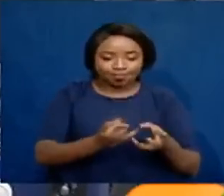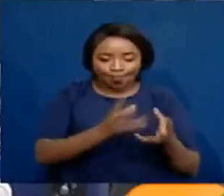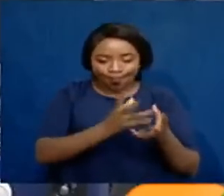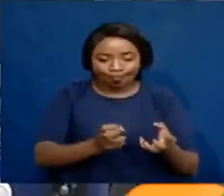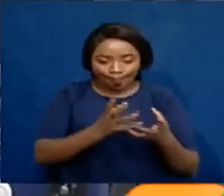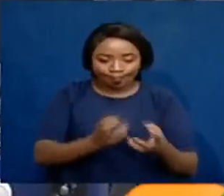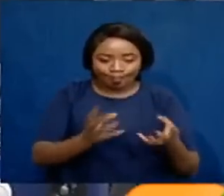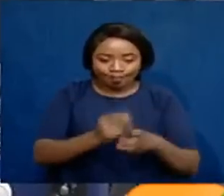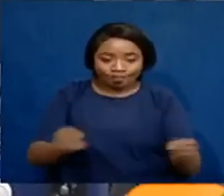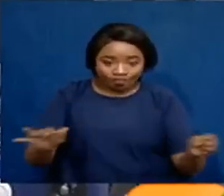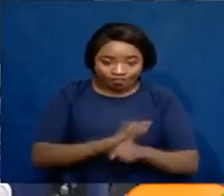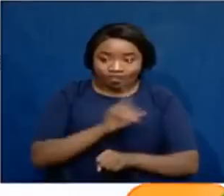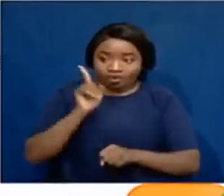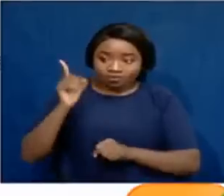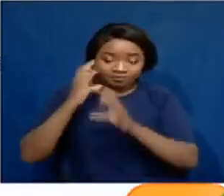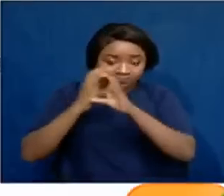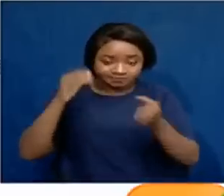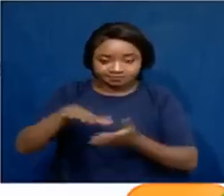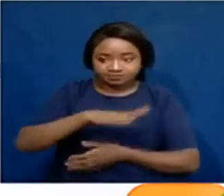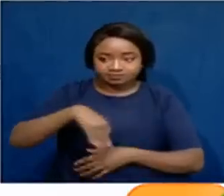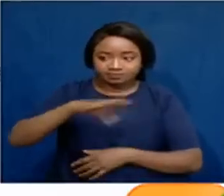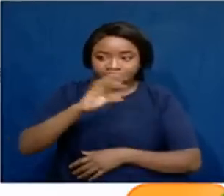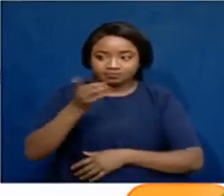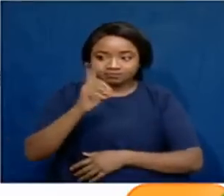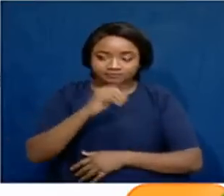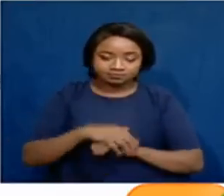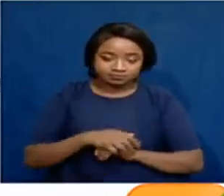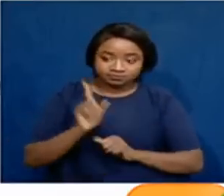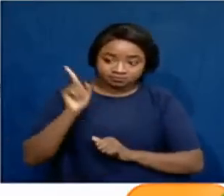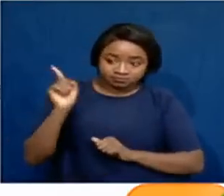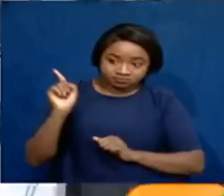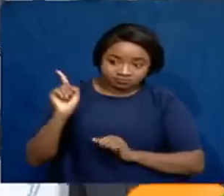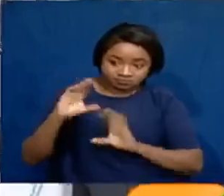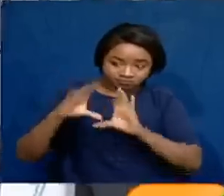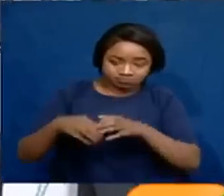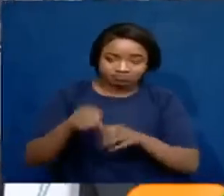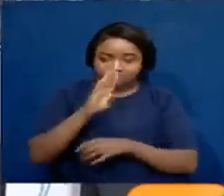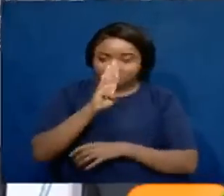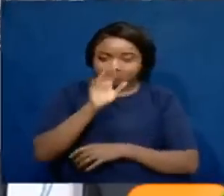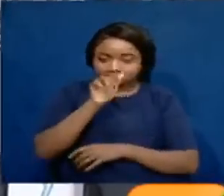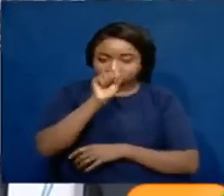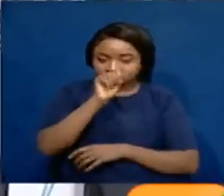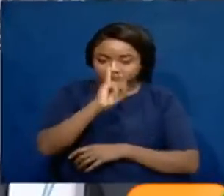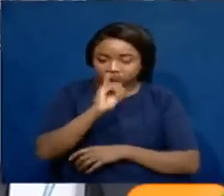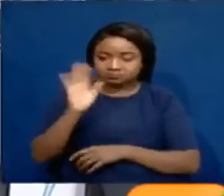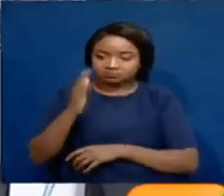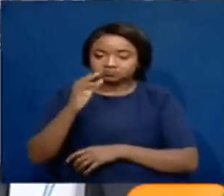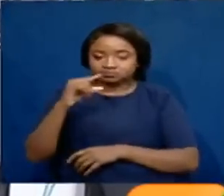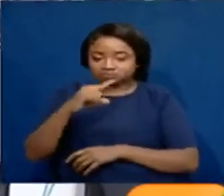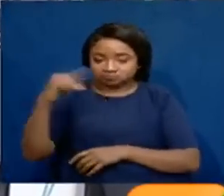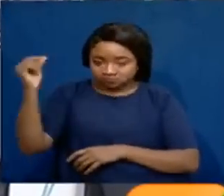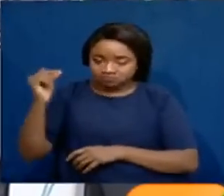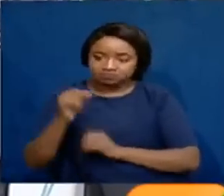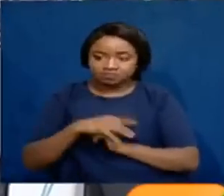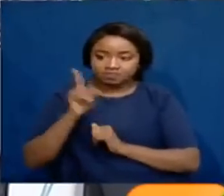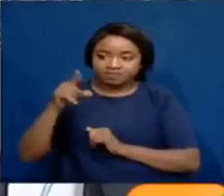within Nairobi County. BasiGo, the supplier of these electric buses, has set up chargers here. This is our